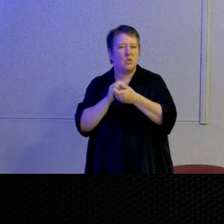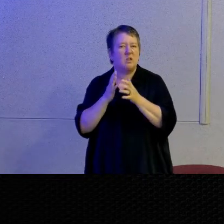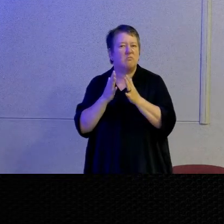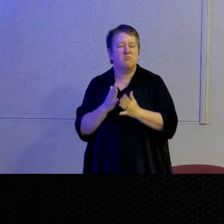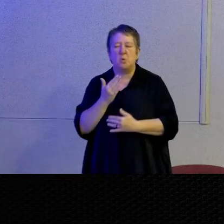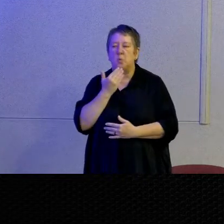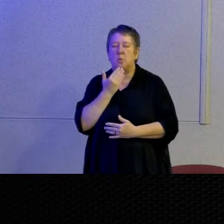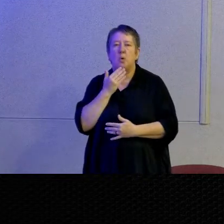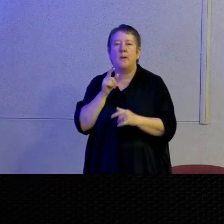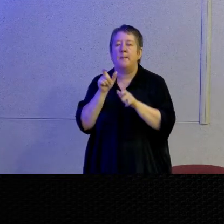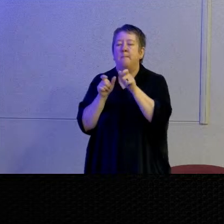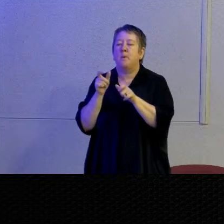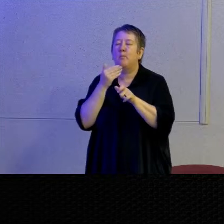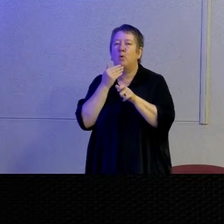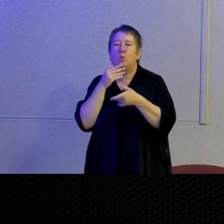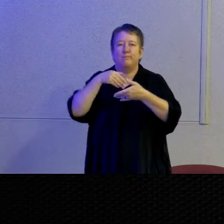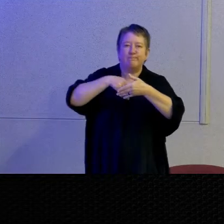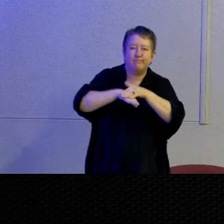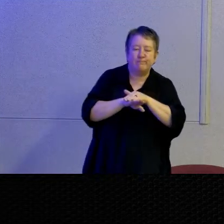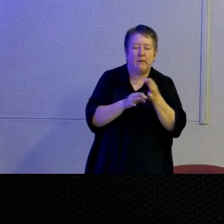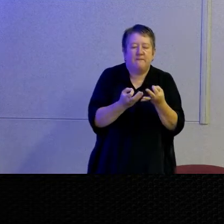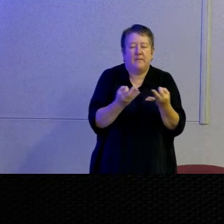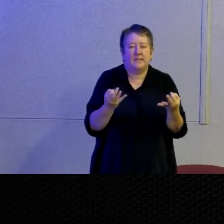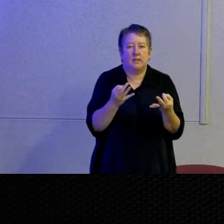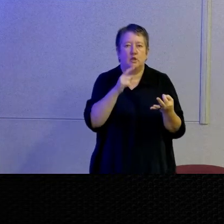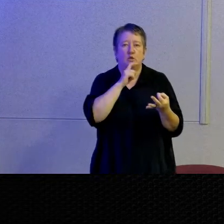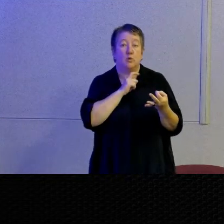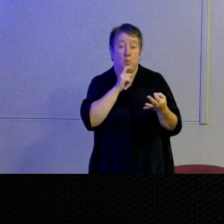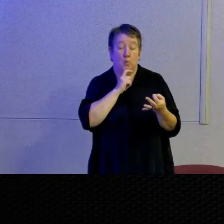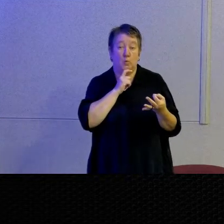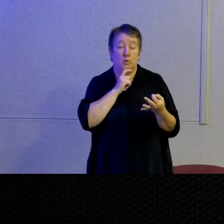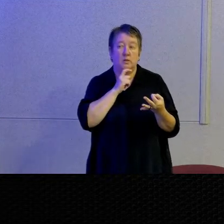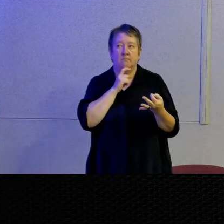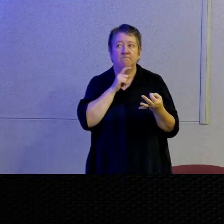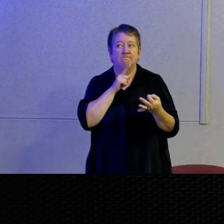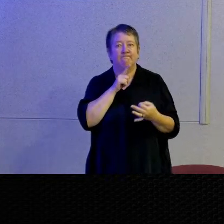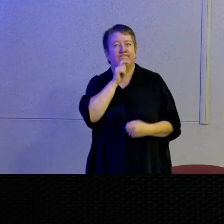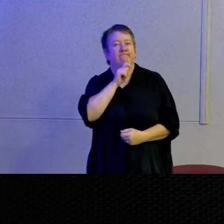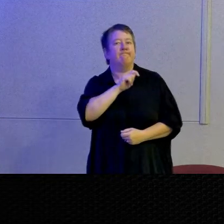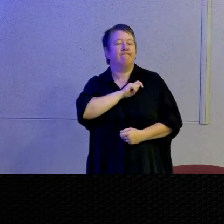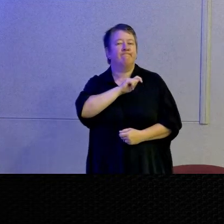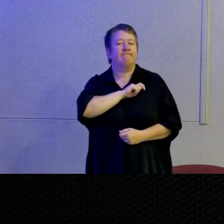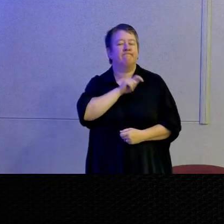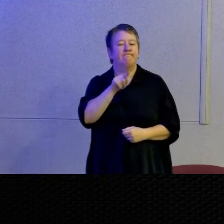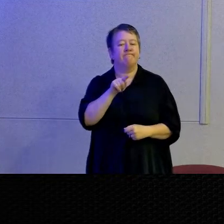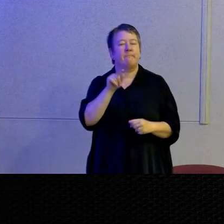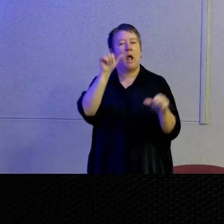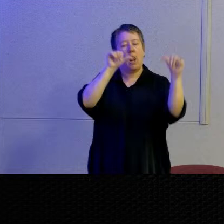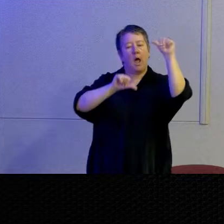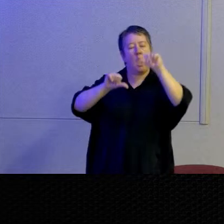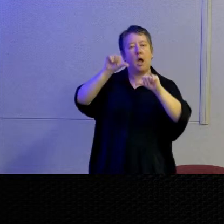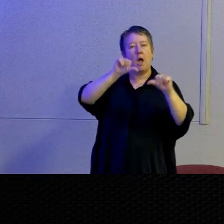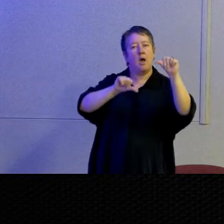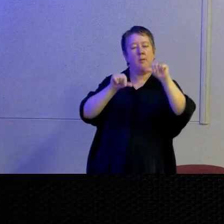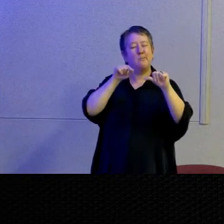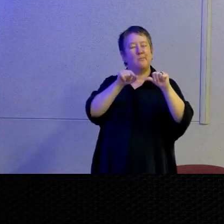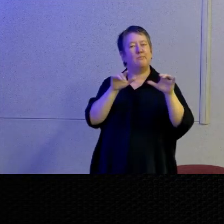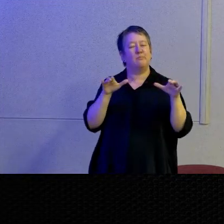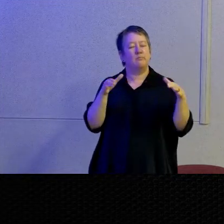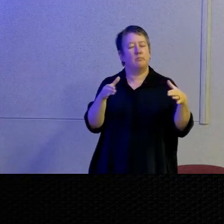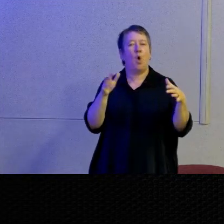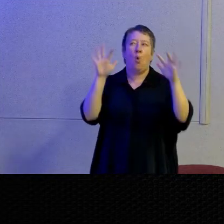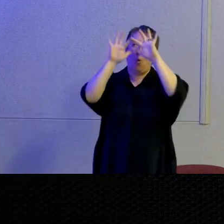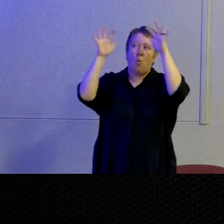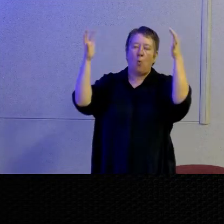facilities. And it really is a laboratory for people around the world. We're